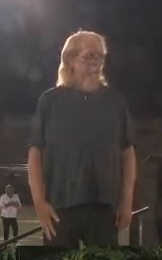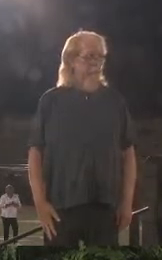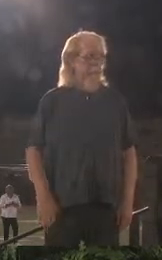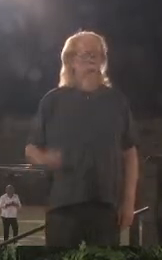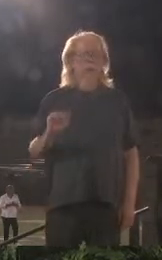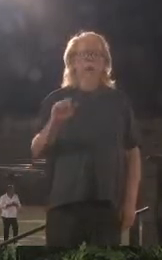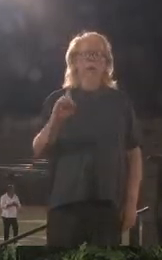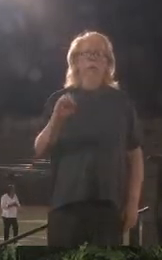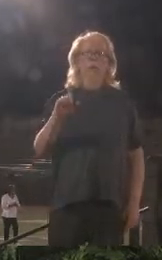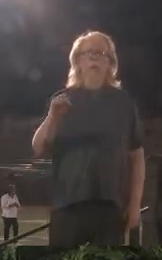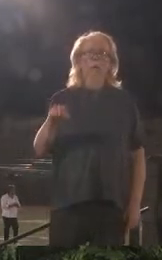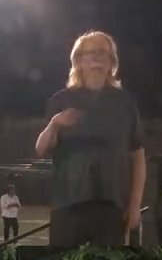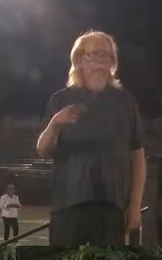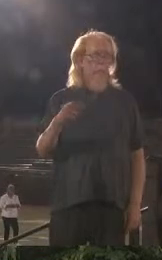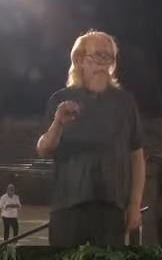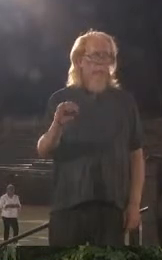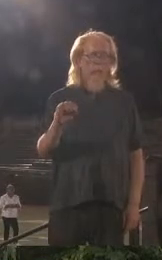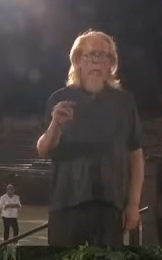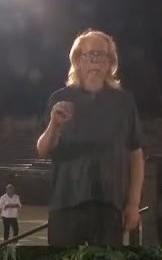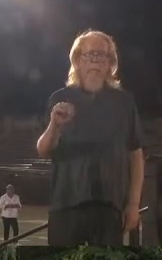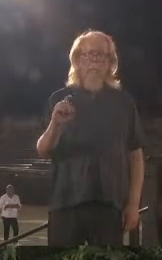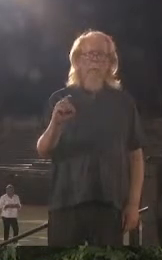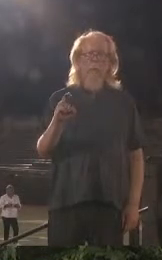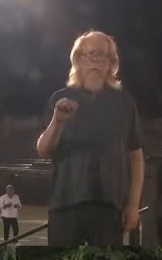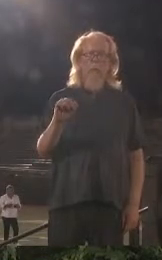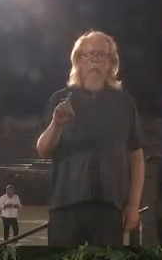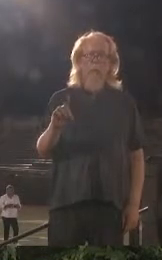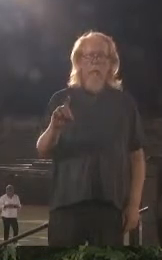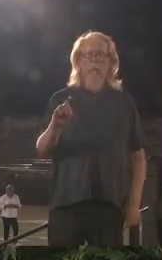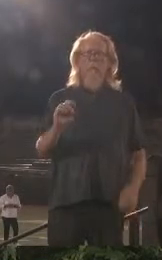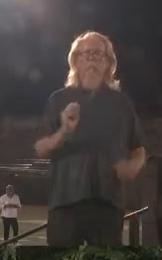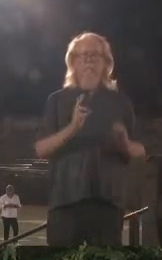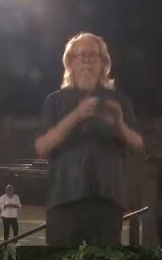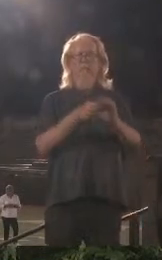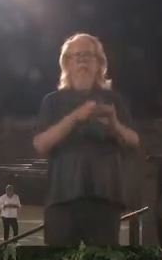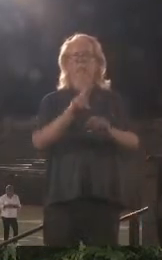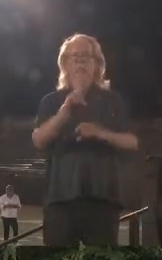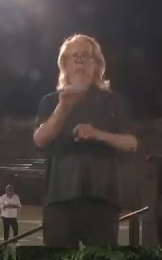Adolfo Angel Madrid enlisted in the United States Navy.